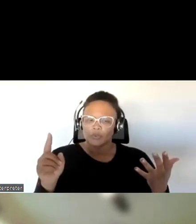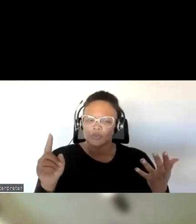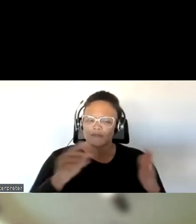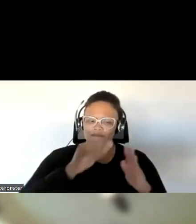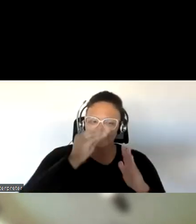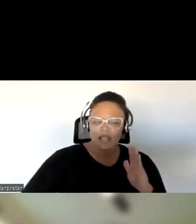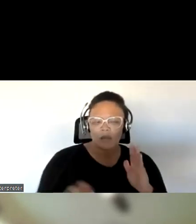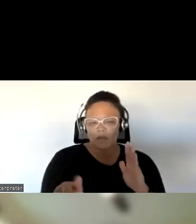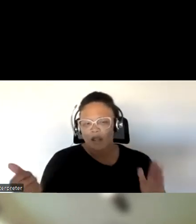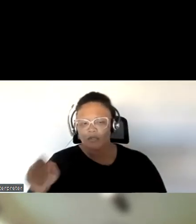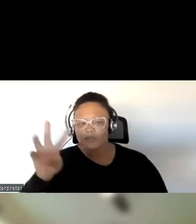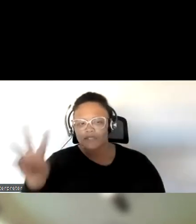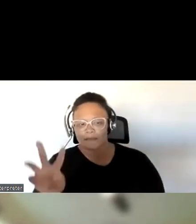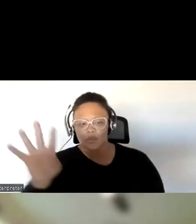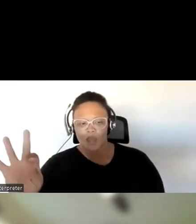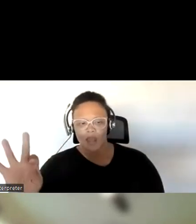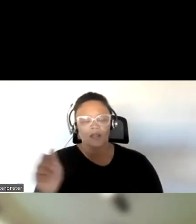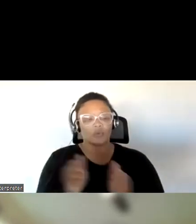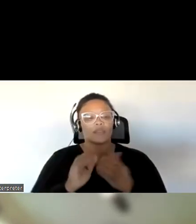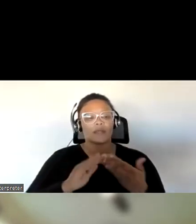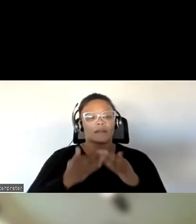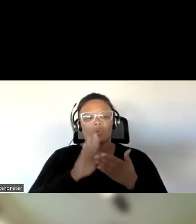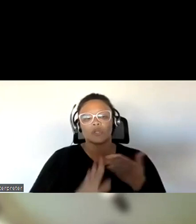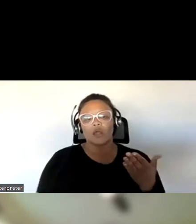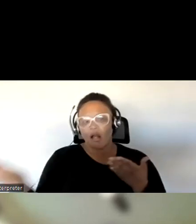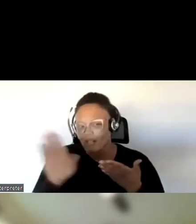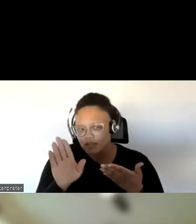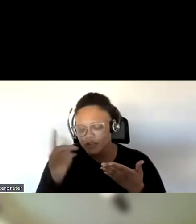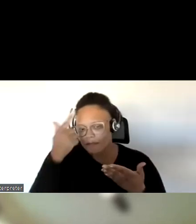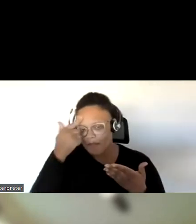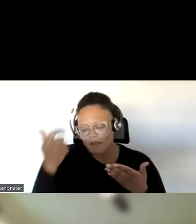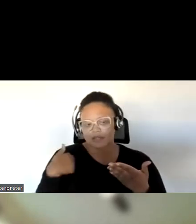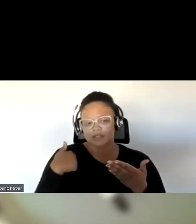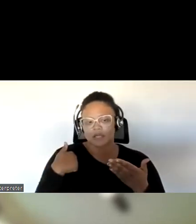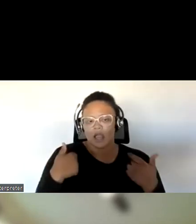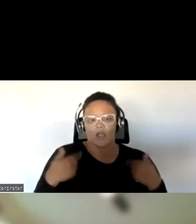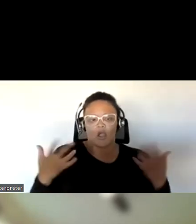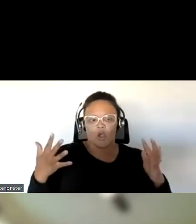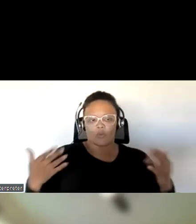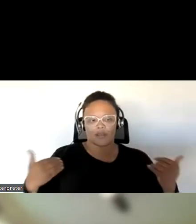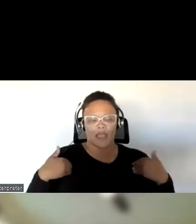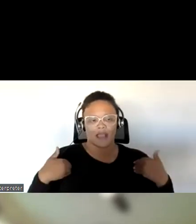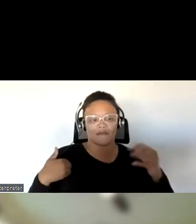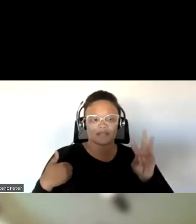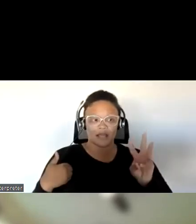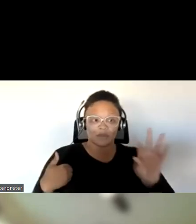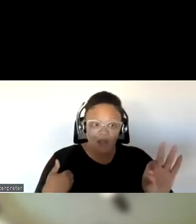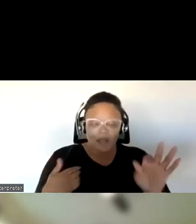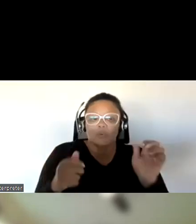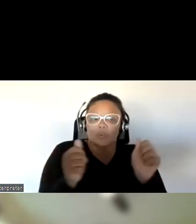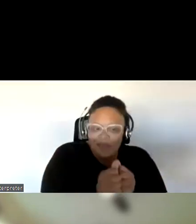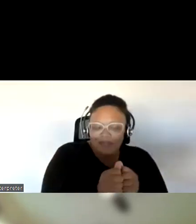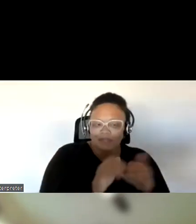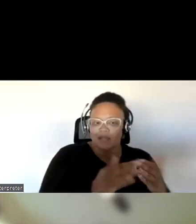W-9 with community colleges? Because I might already have a W-9 with community